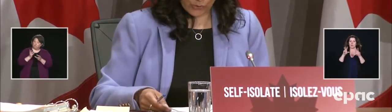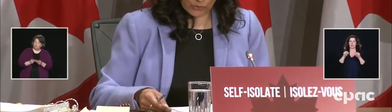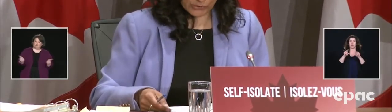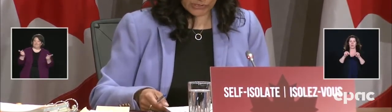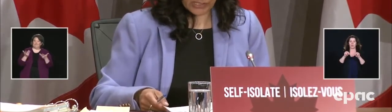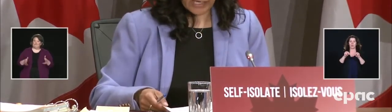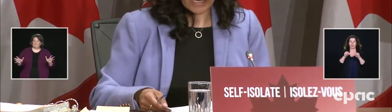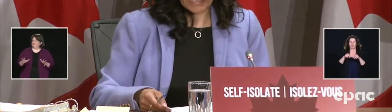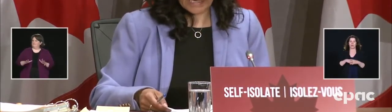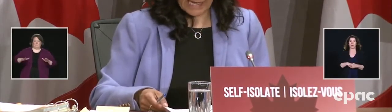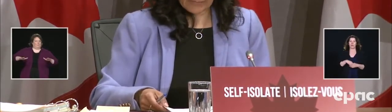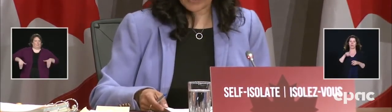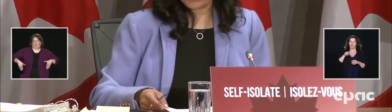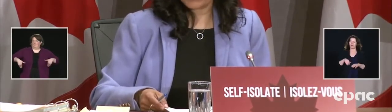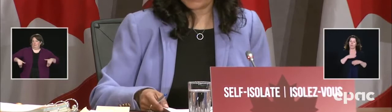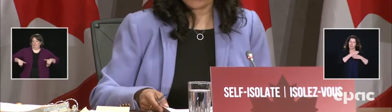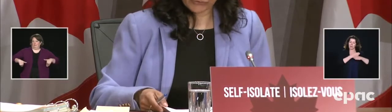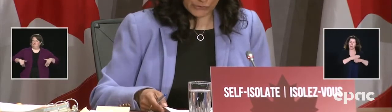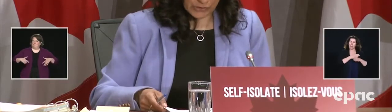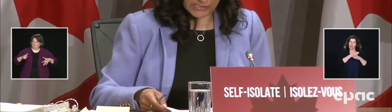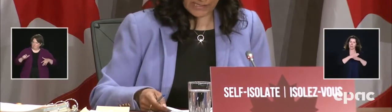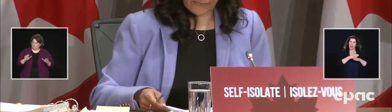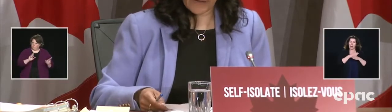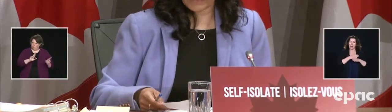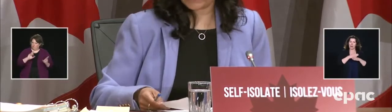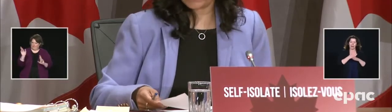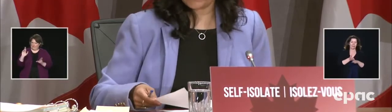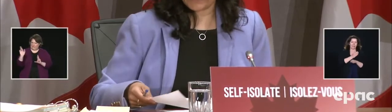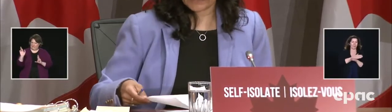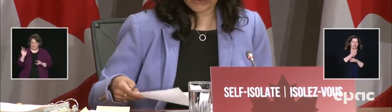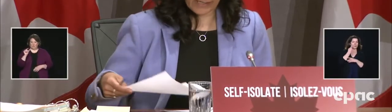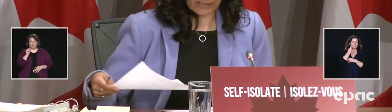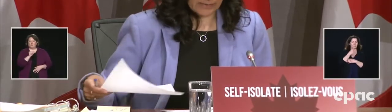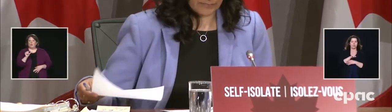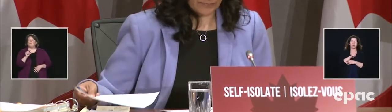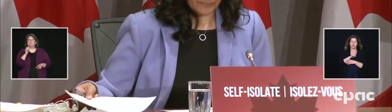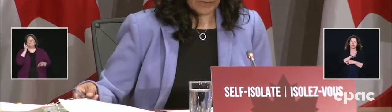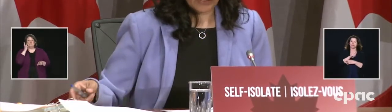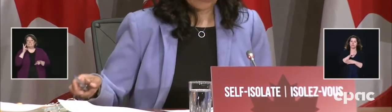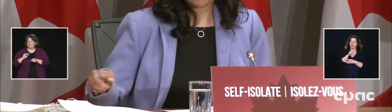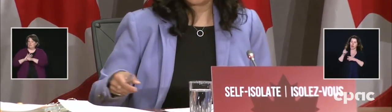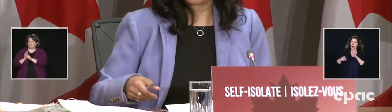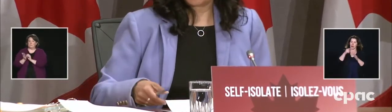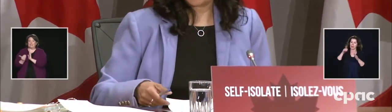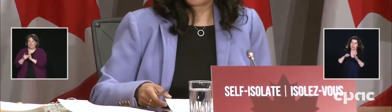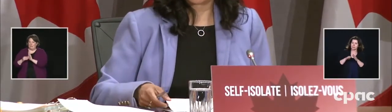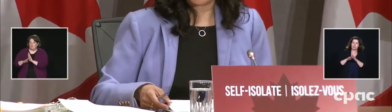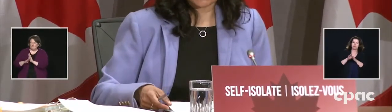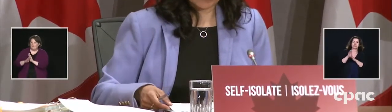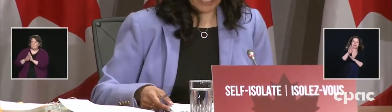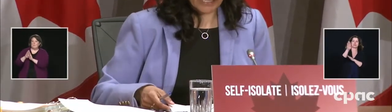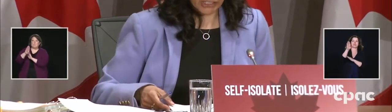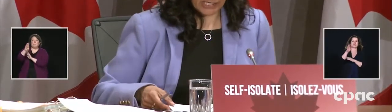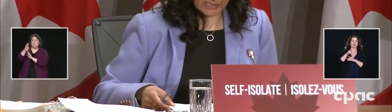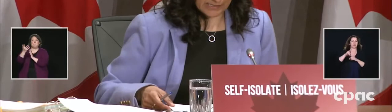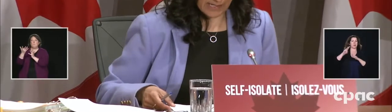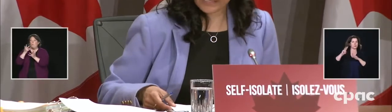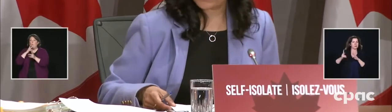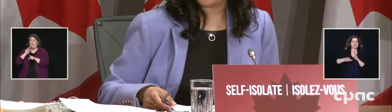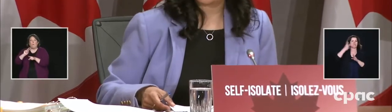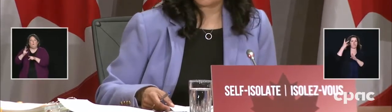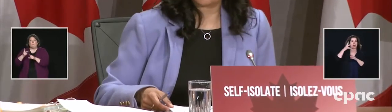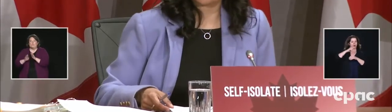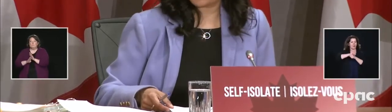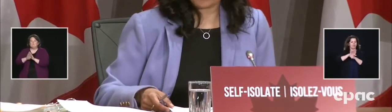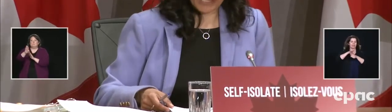nouvelle hausse et également à une deuxième vague éventuelle. Moving to discuss supply chains,